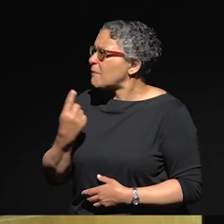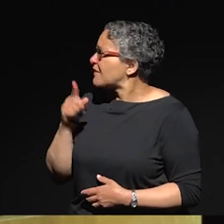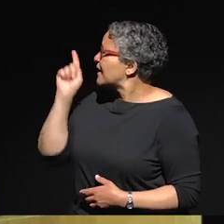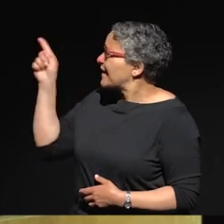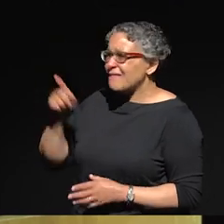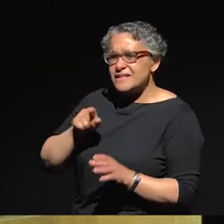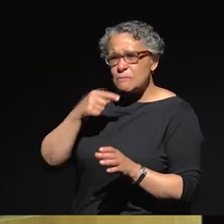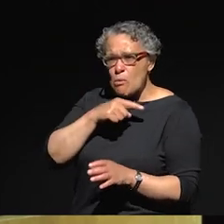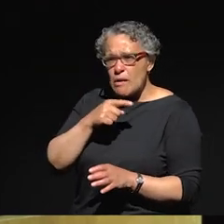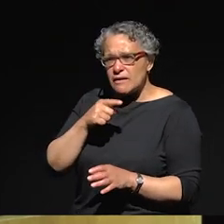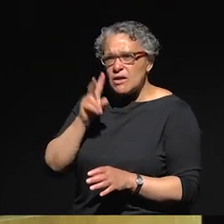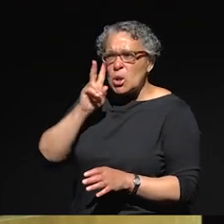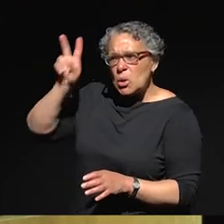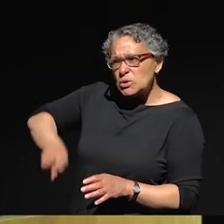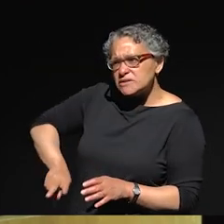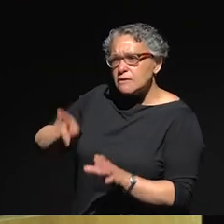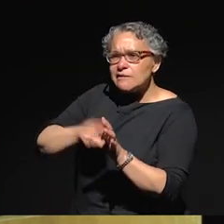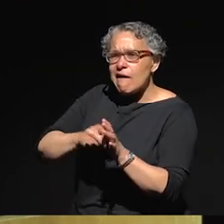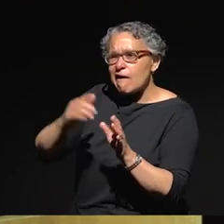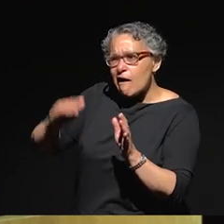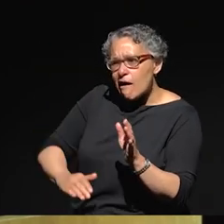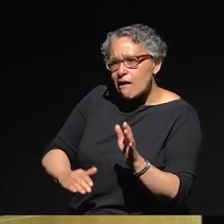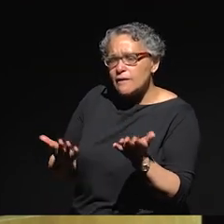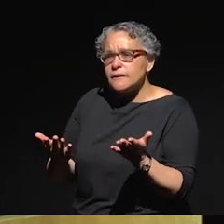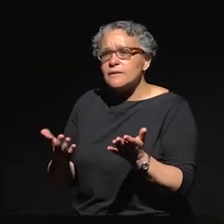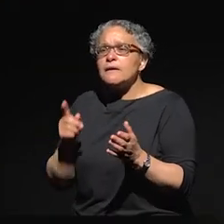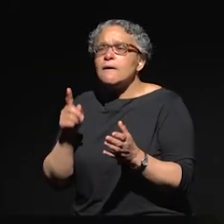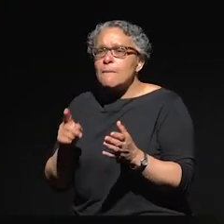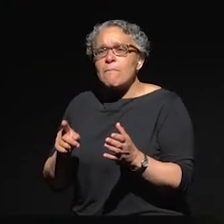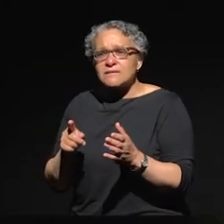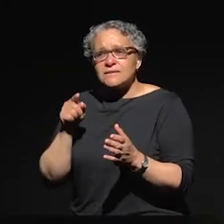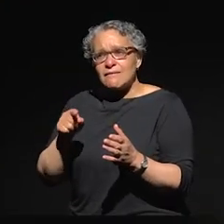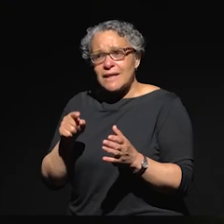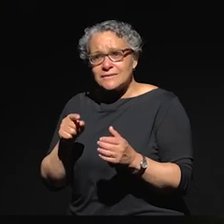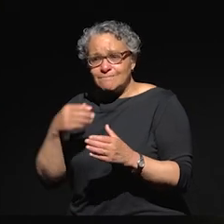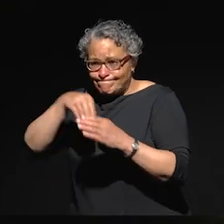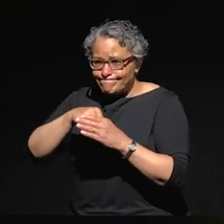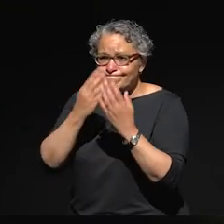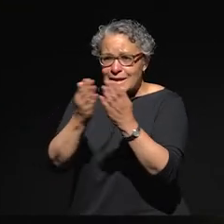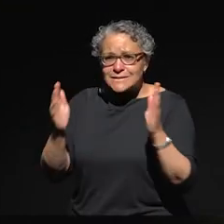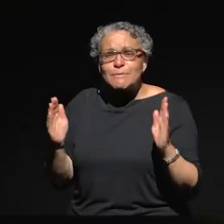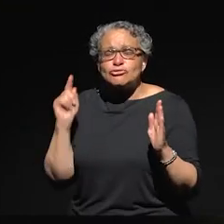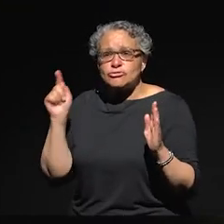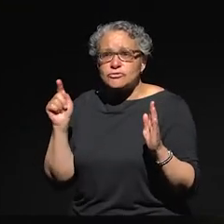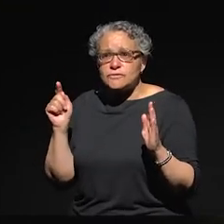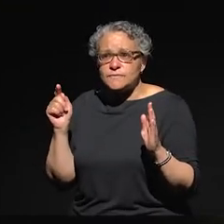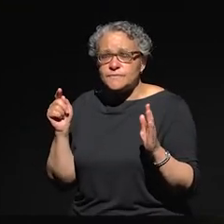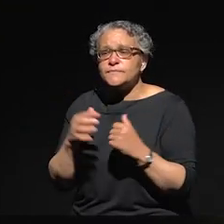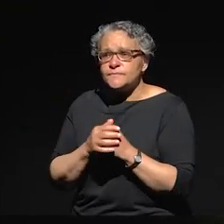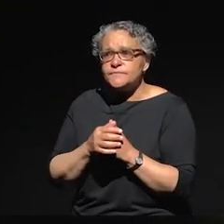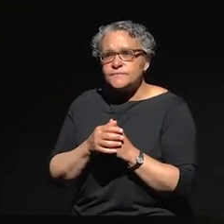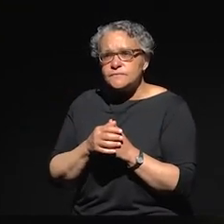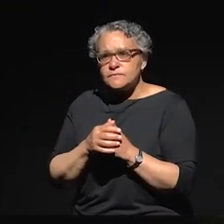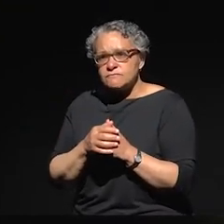not quite sure that it's actually a self-portrait. But importantly, it opens the exhibition, and it, I think it, it